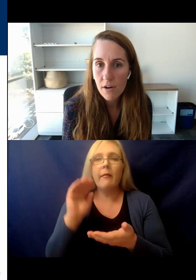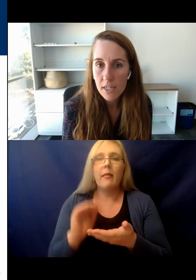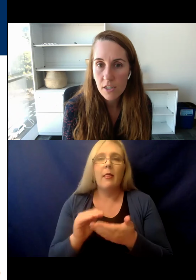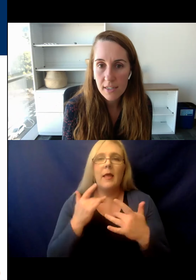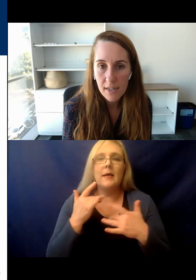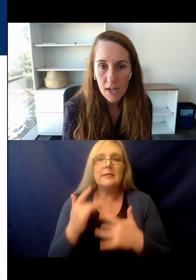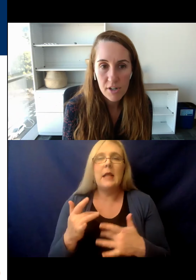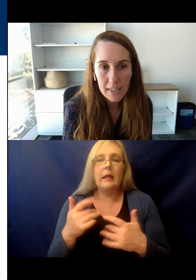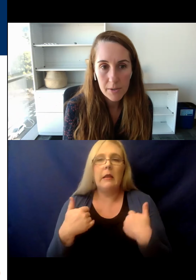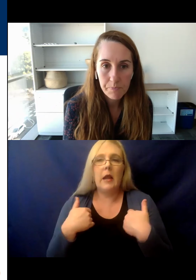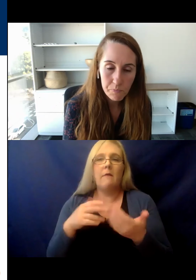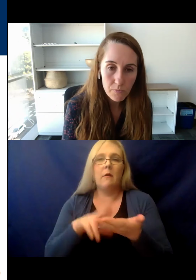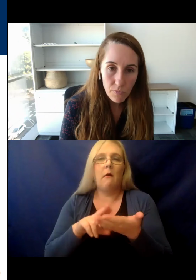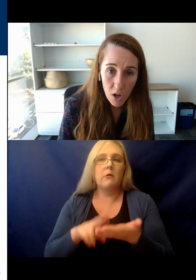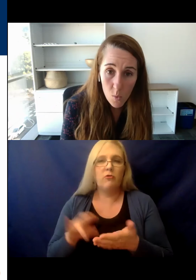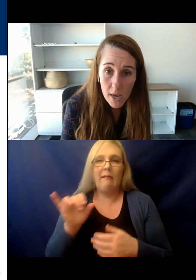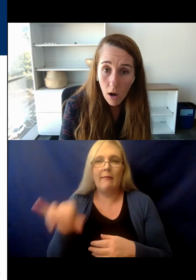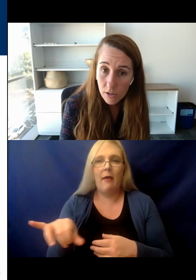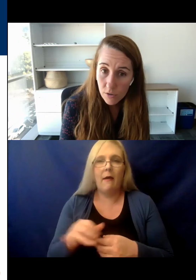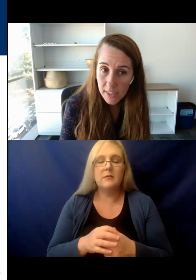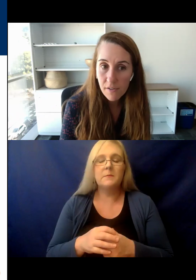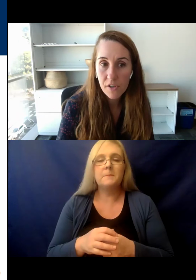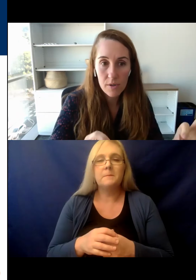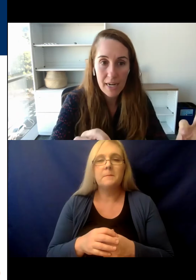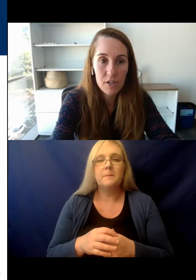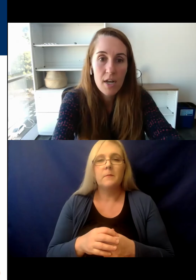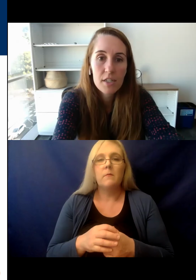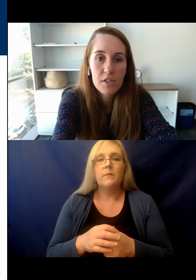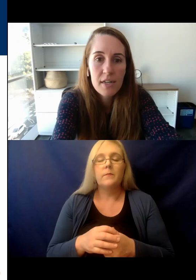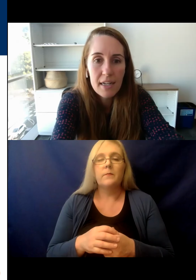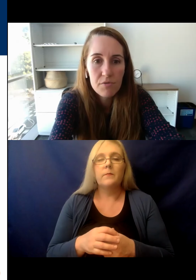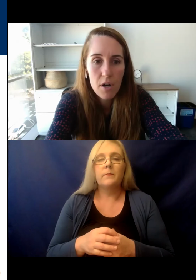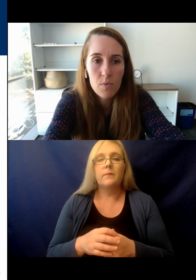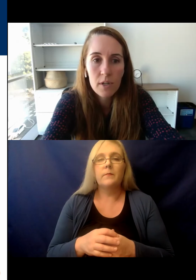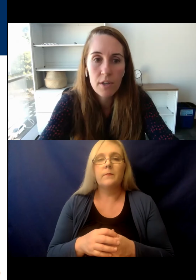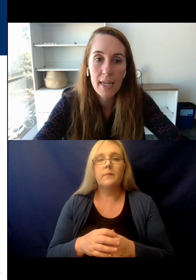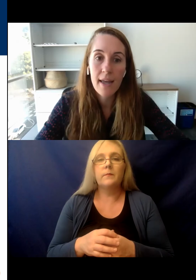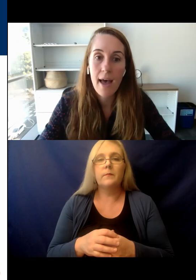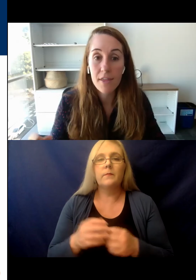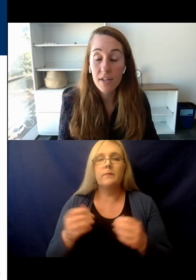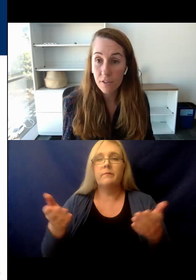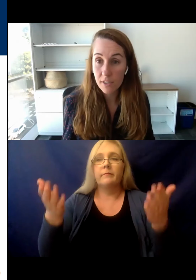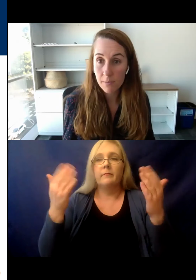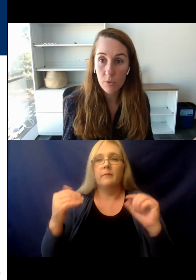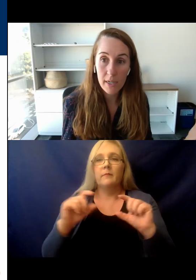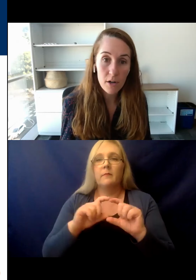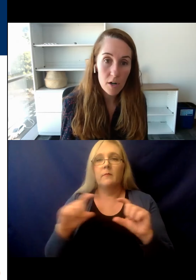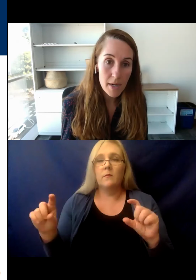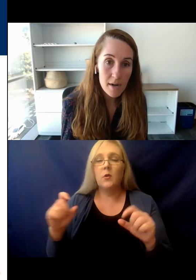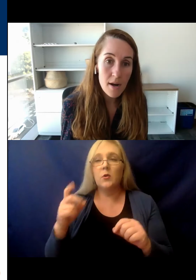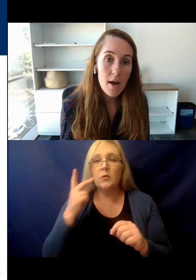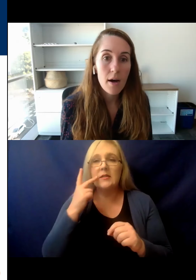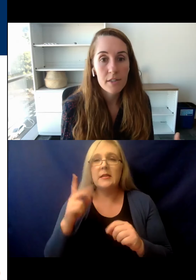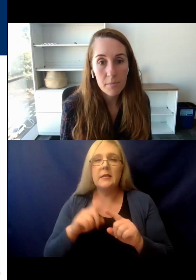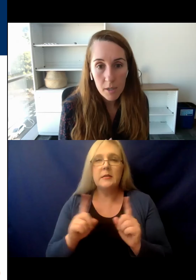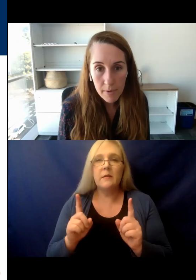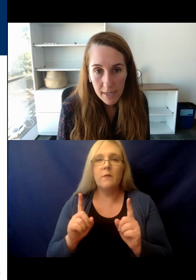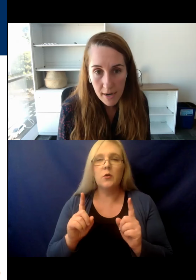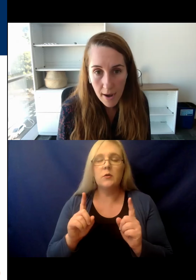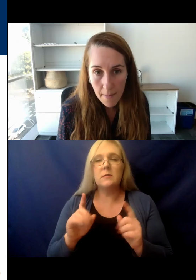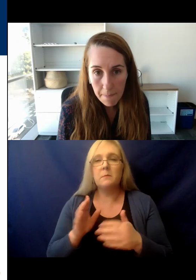to enter into these contracts. We also see, if you go down to the next row, we're looking at the differences between urban